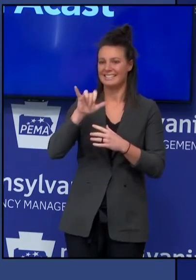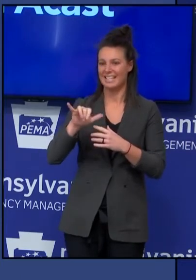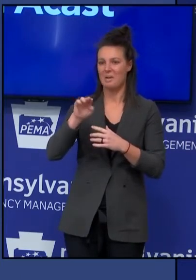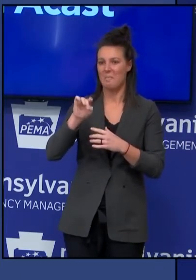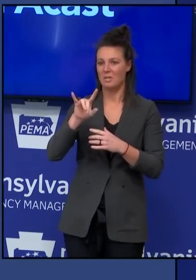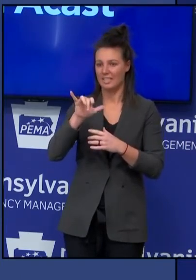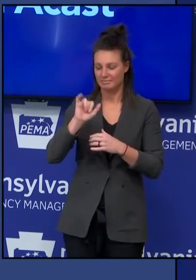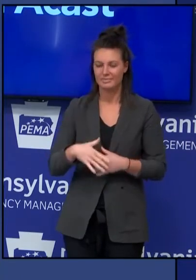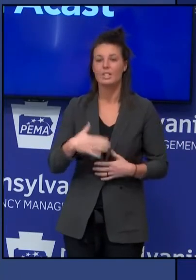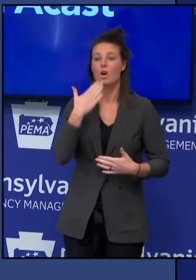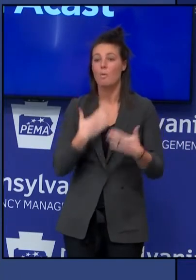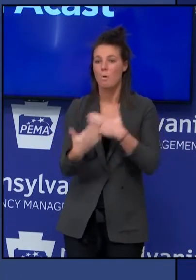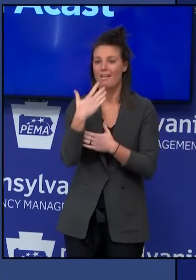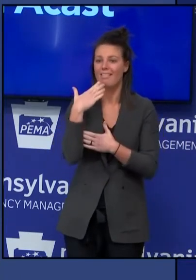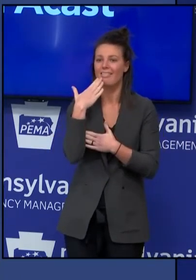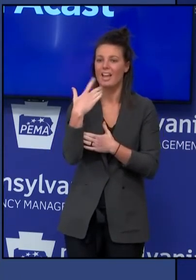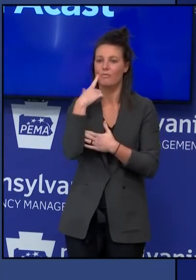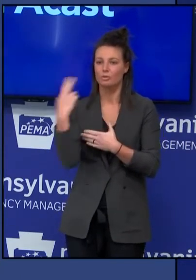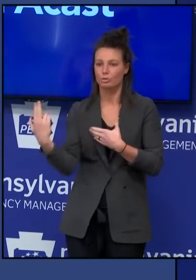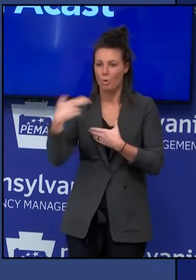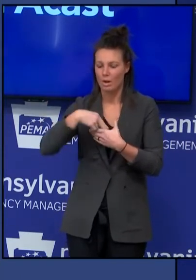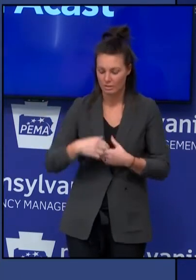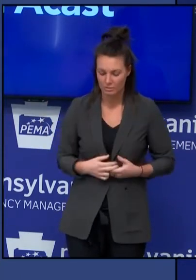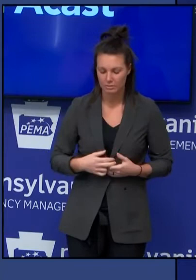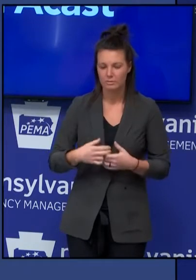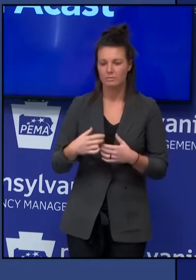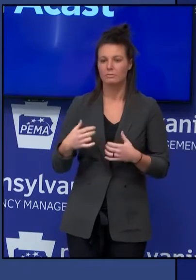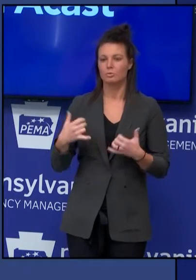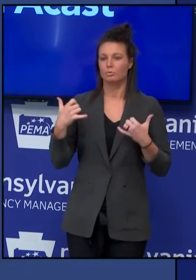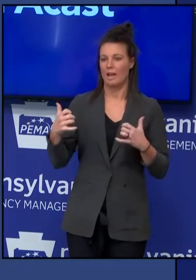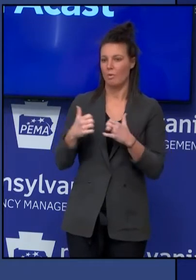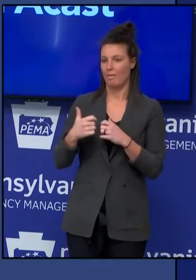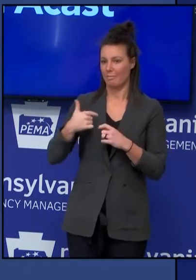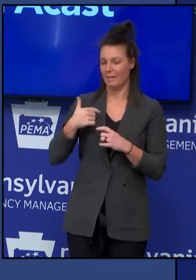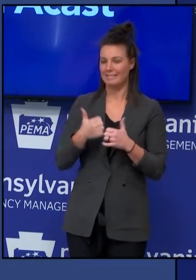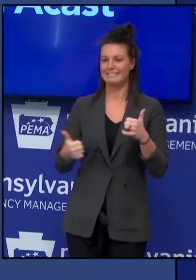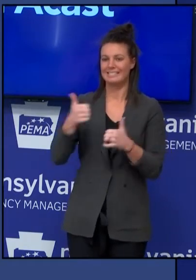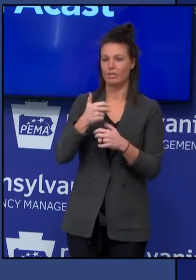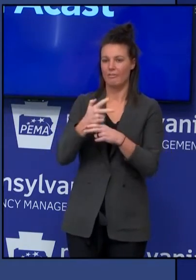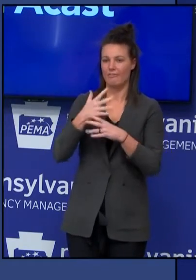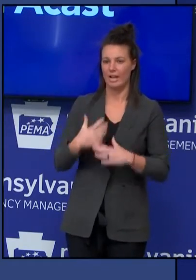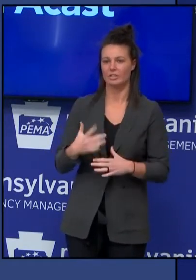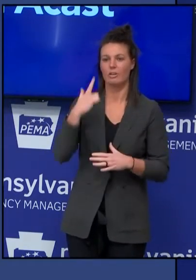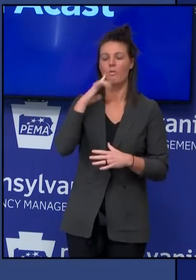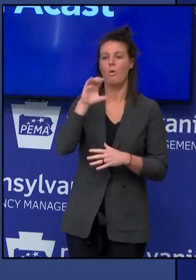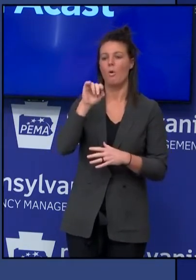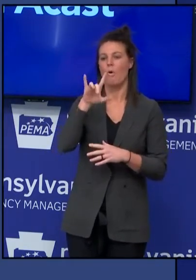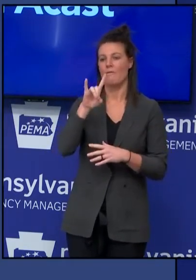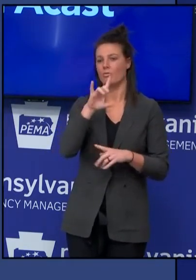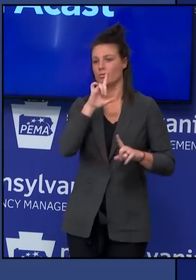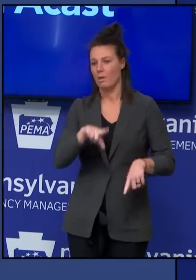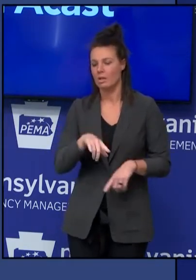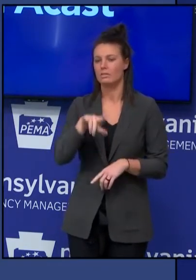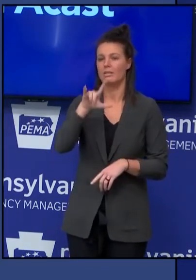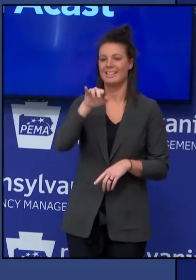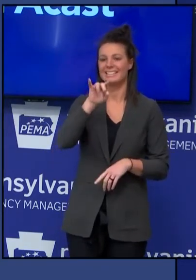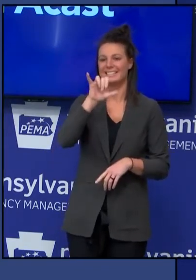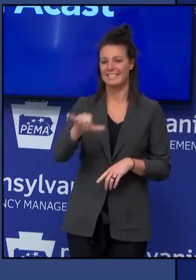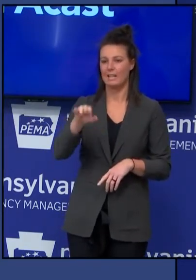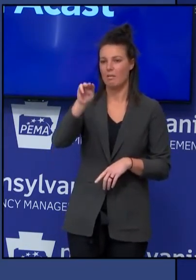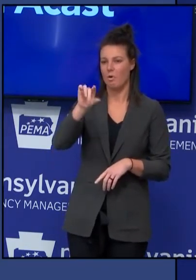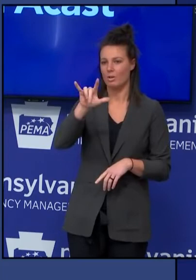Good morning, and thank you for joining us. With me today is Senior Advisor for the COVID Response, Lindsay